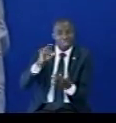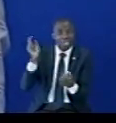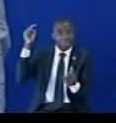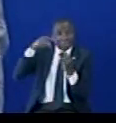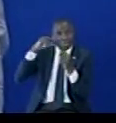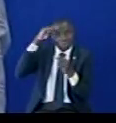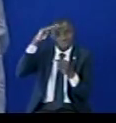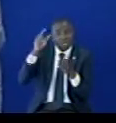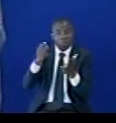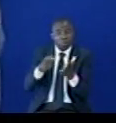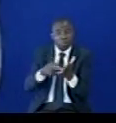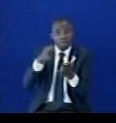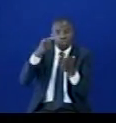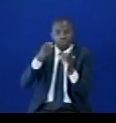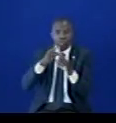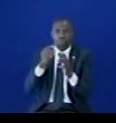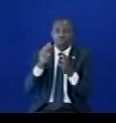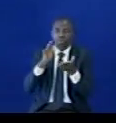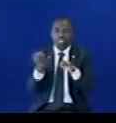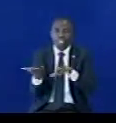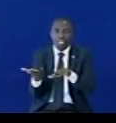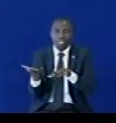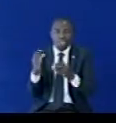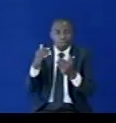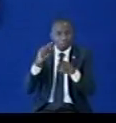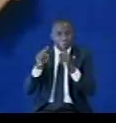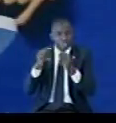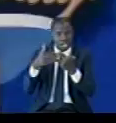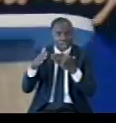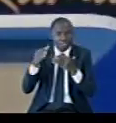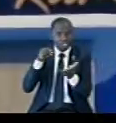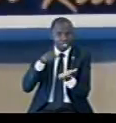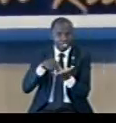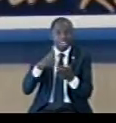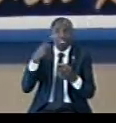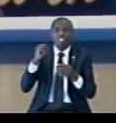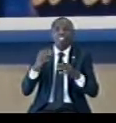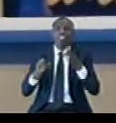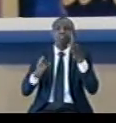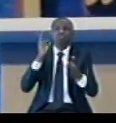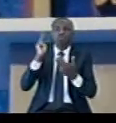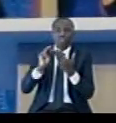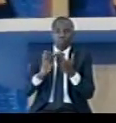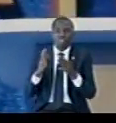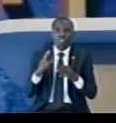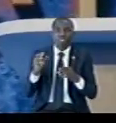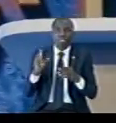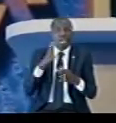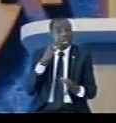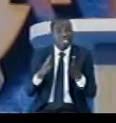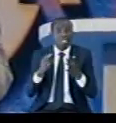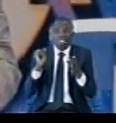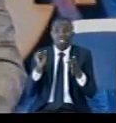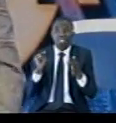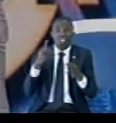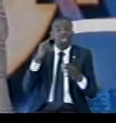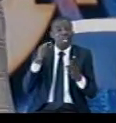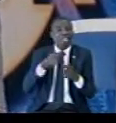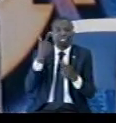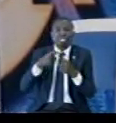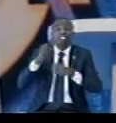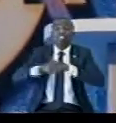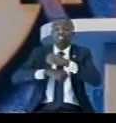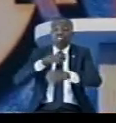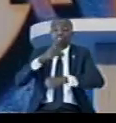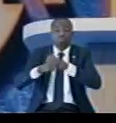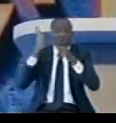unto men once to die, but after this, the judgment. And in the suffering will continue